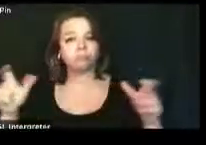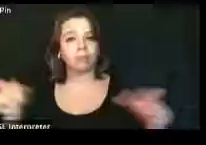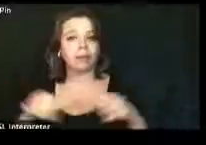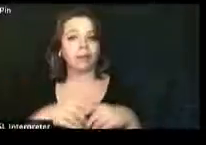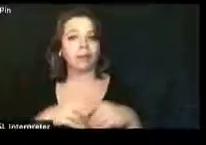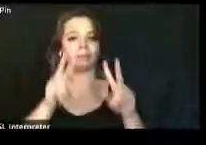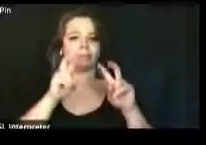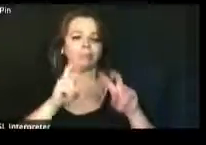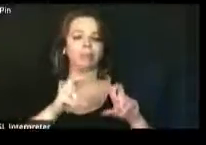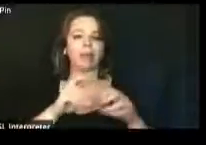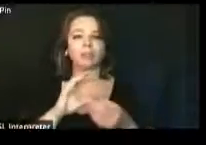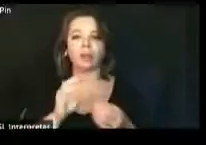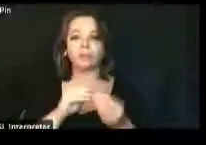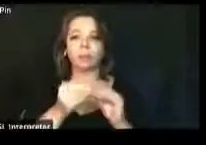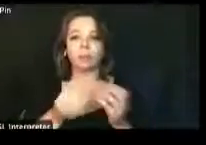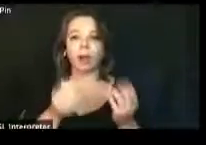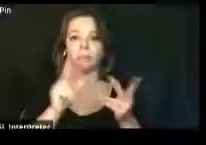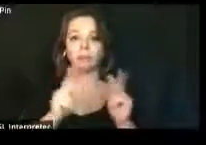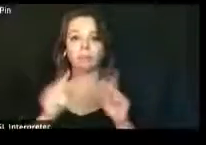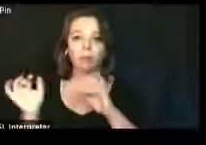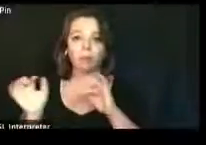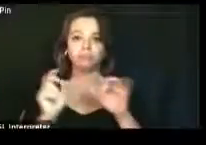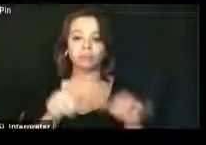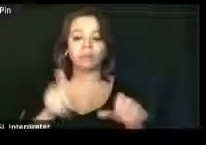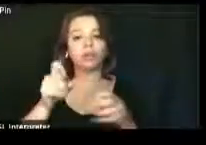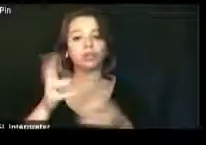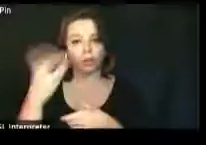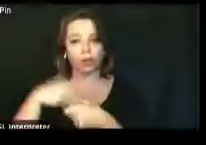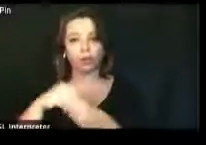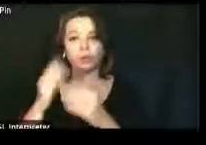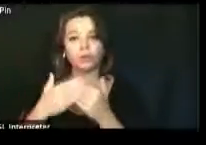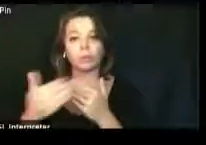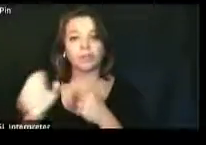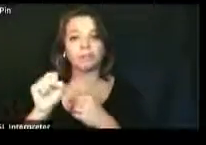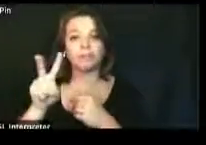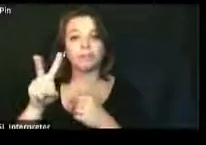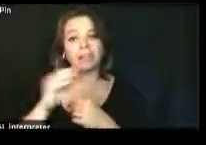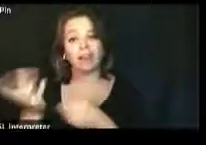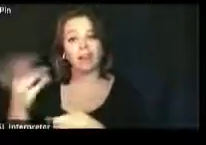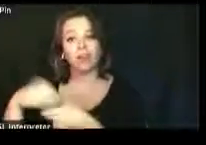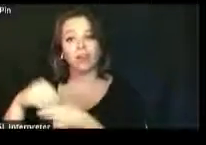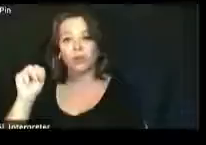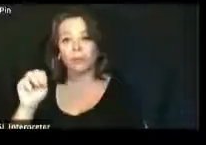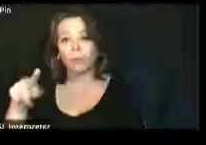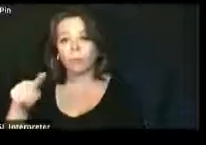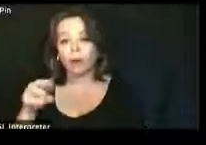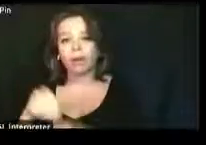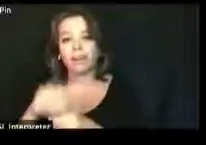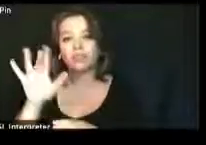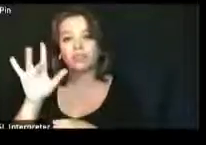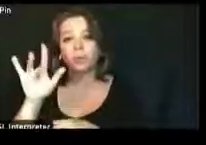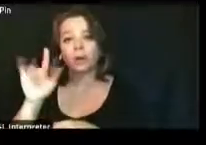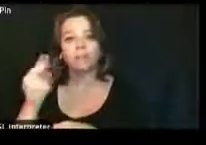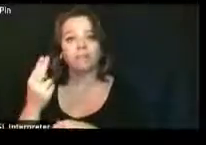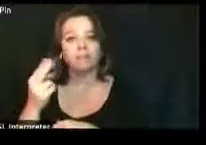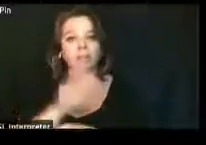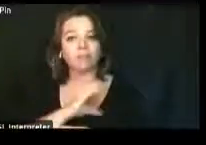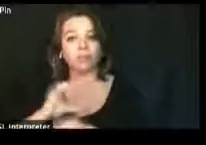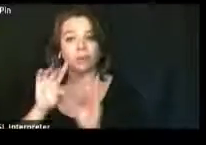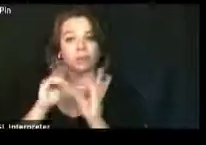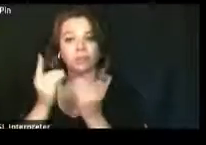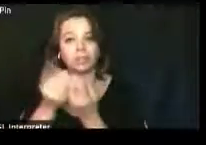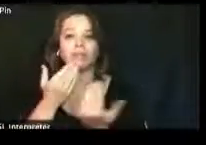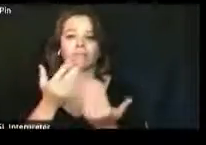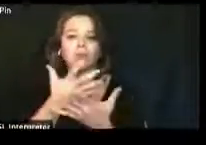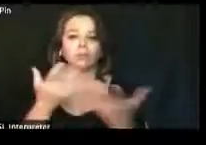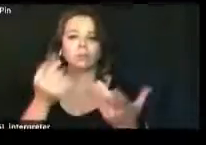would be to include the rest of Simi Valley and incorporate Moore Park into the 25th Congressional District. I thank you so much for the